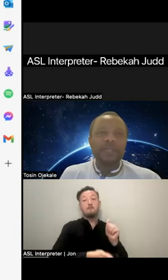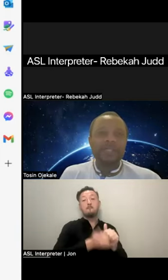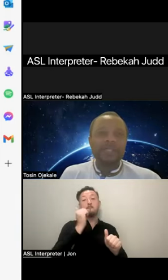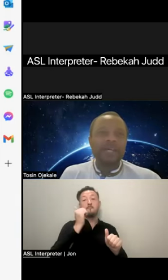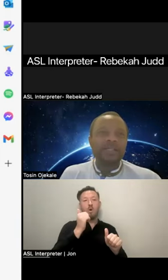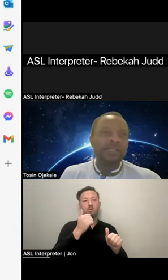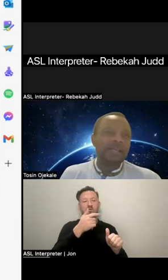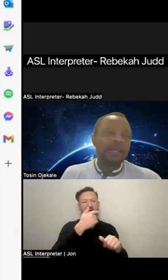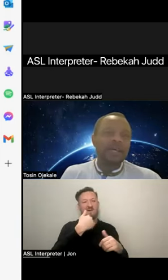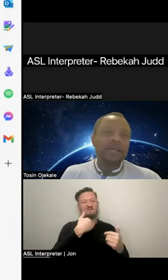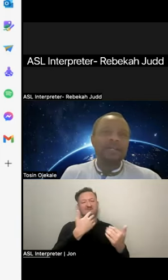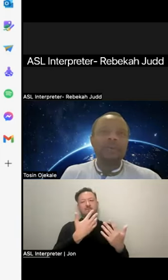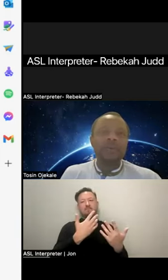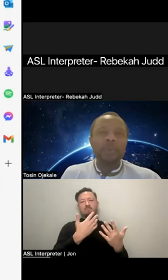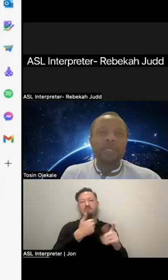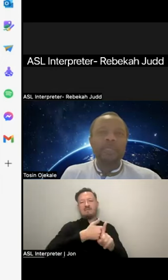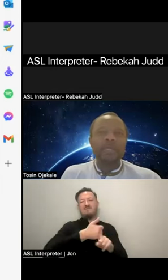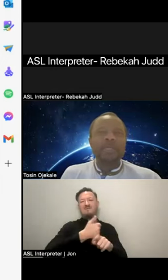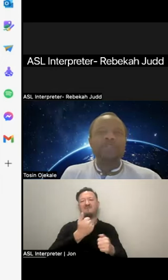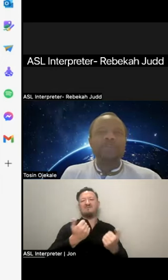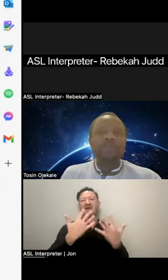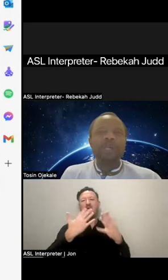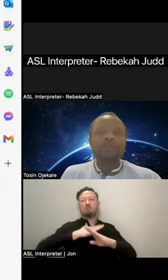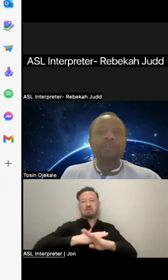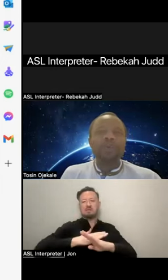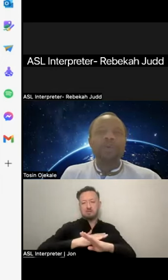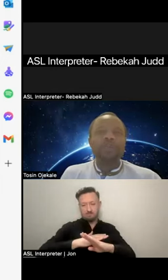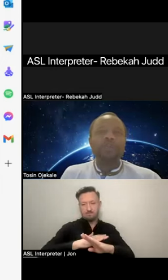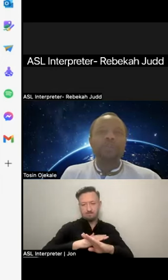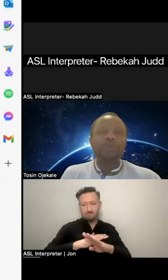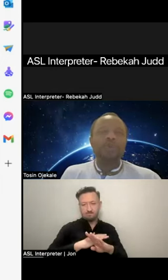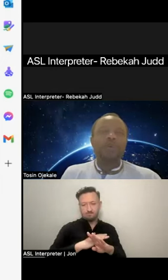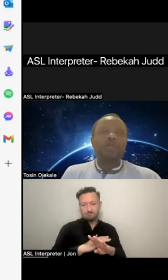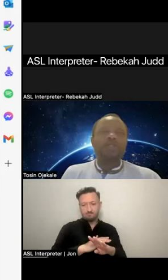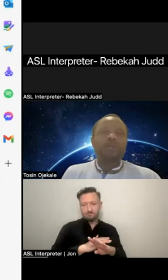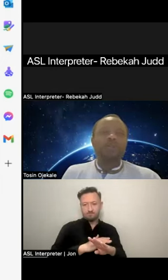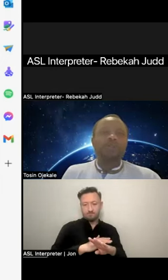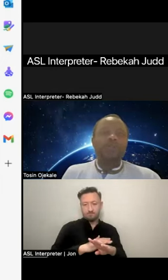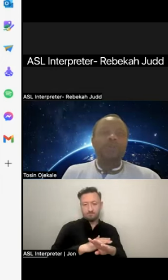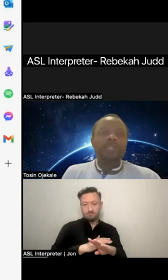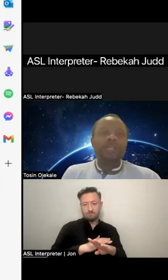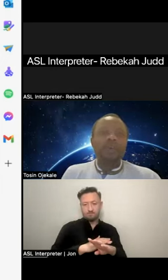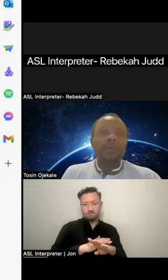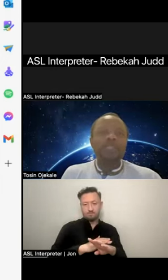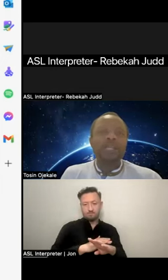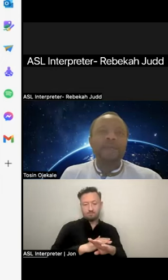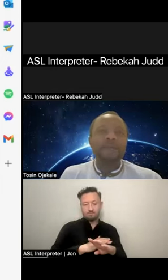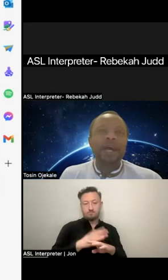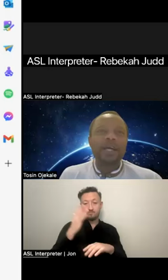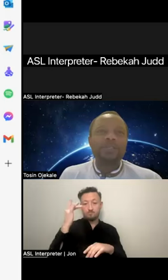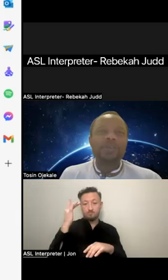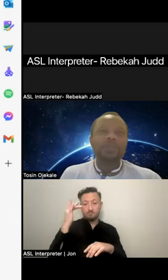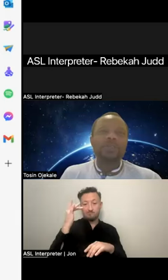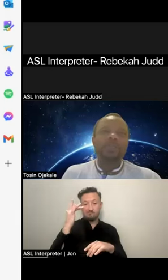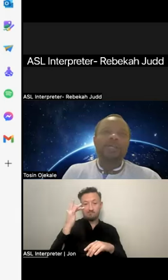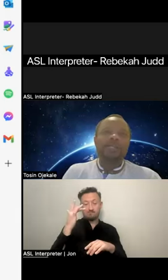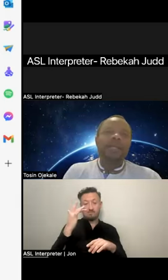fire resistant equipment, to be able to just because they don't want the fire